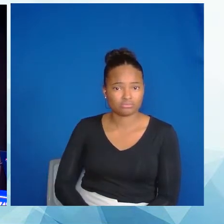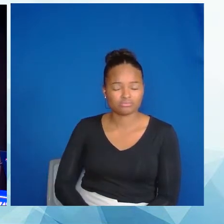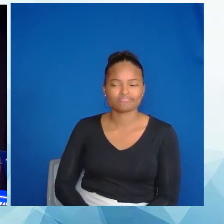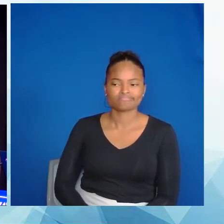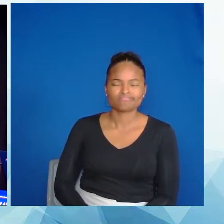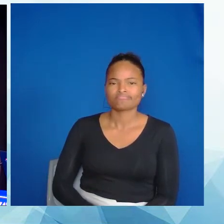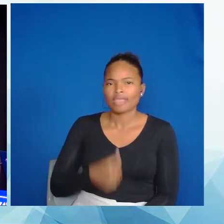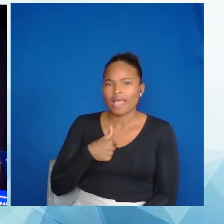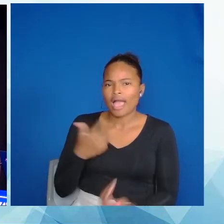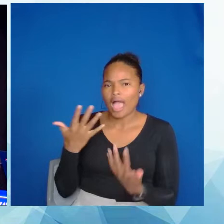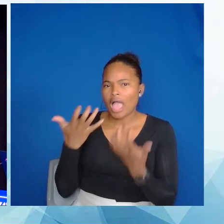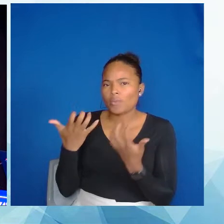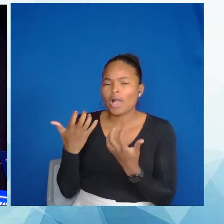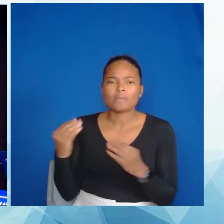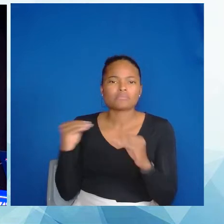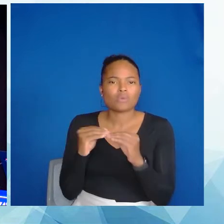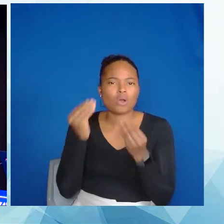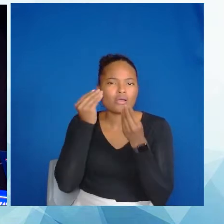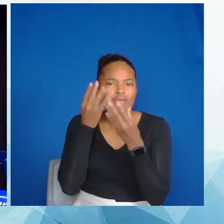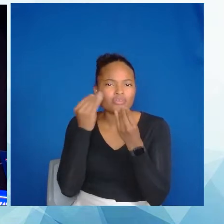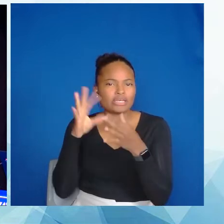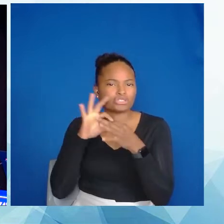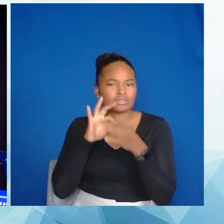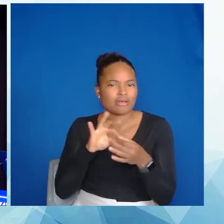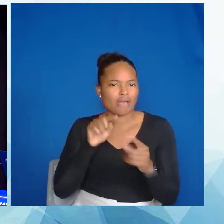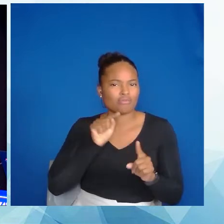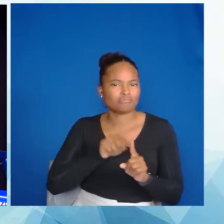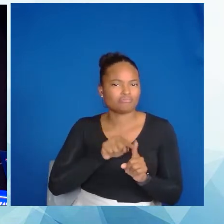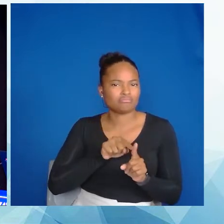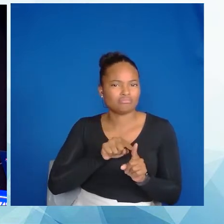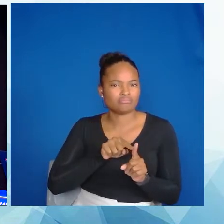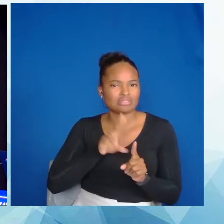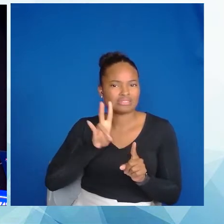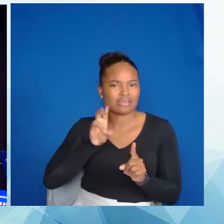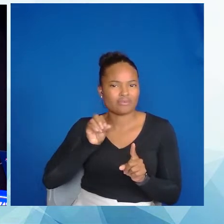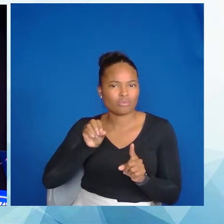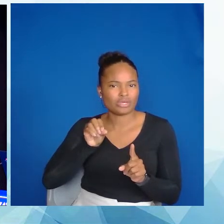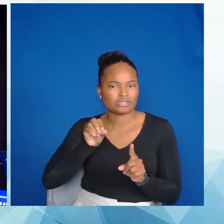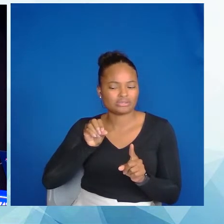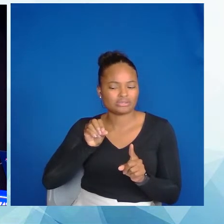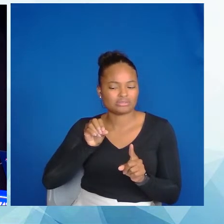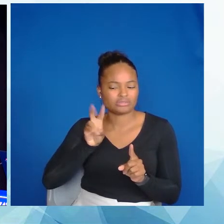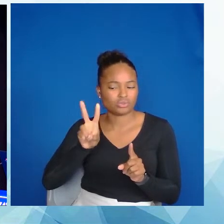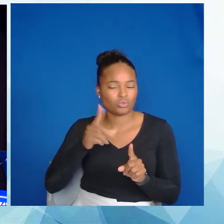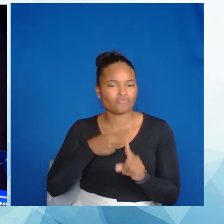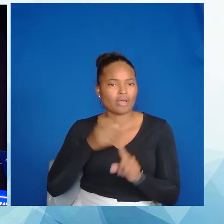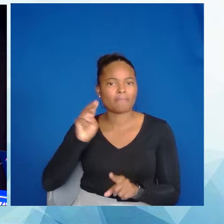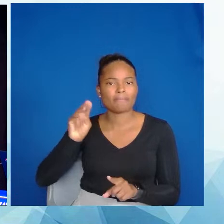I'd like to hear a bit more information about that one from Maria Murphy.